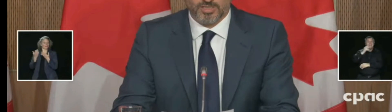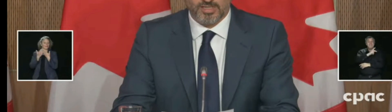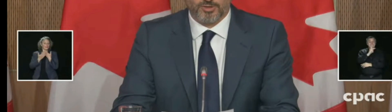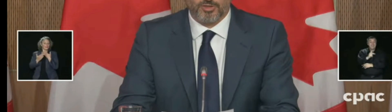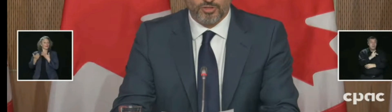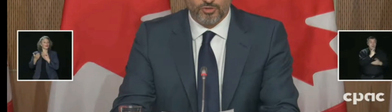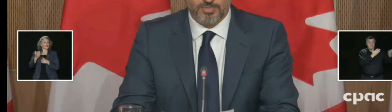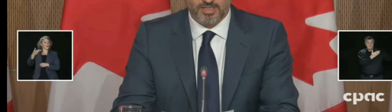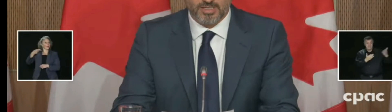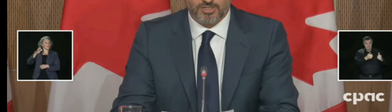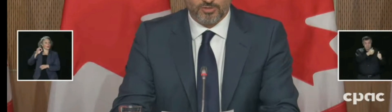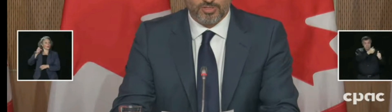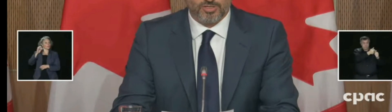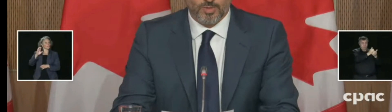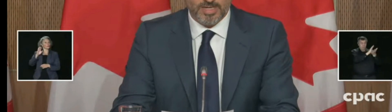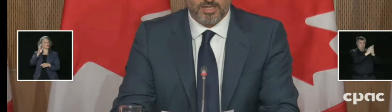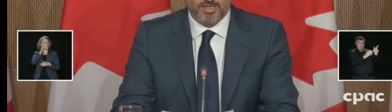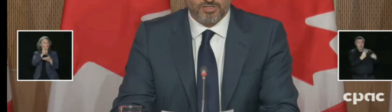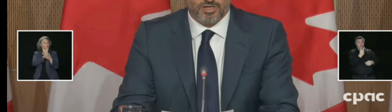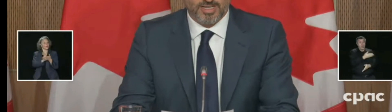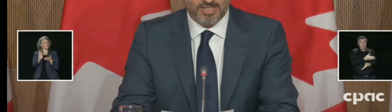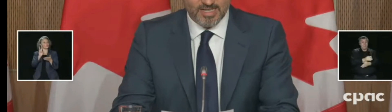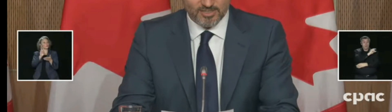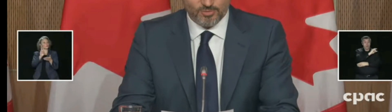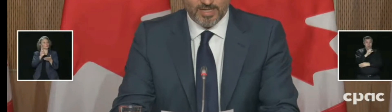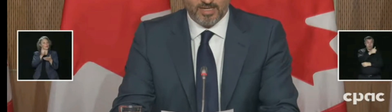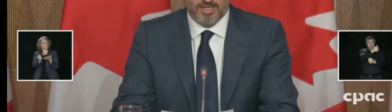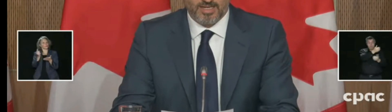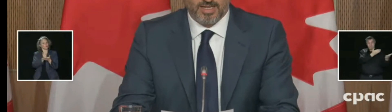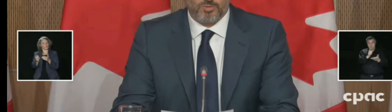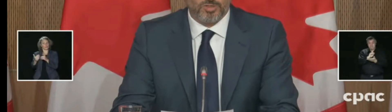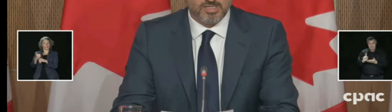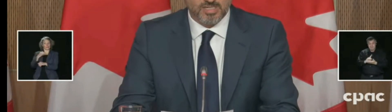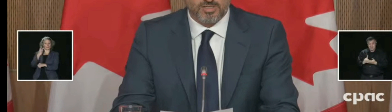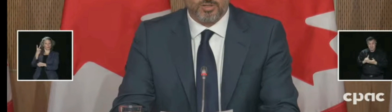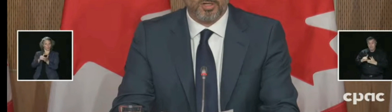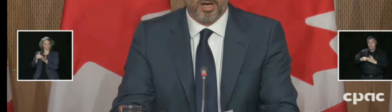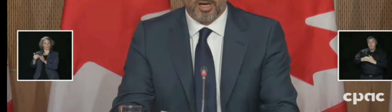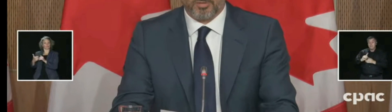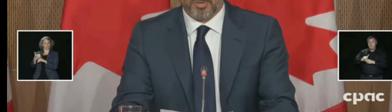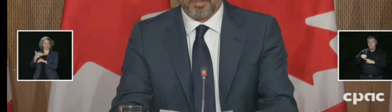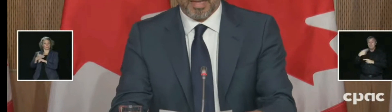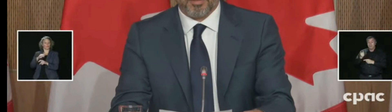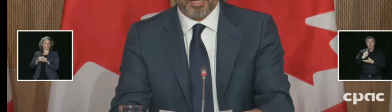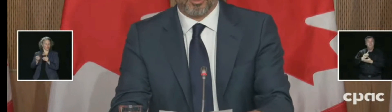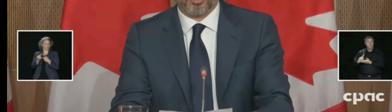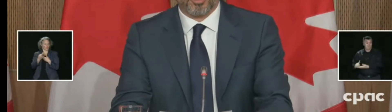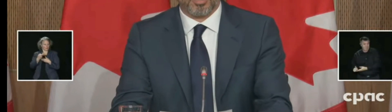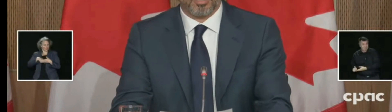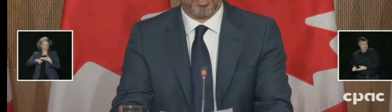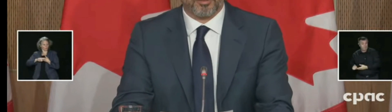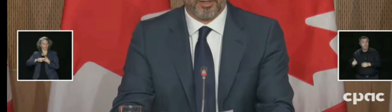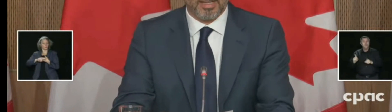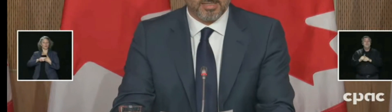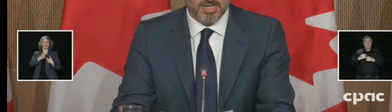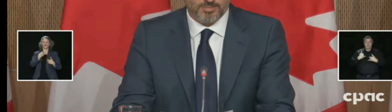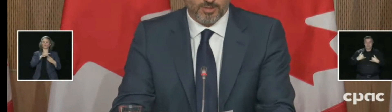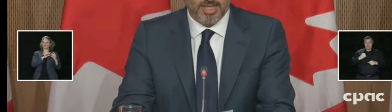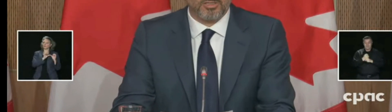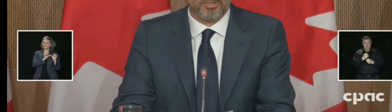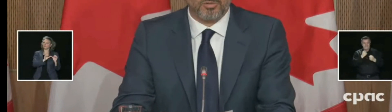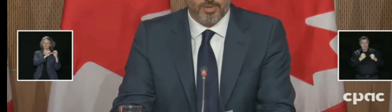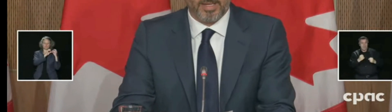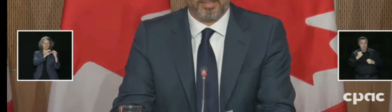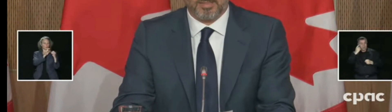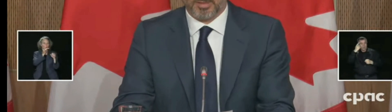will deliver 2 million doses a week starting next week, and we'll continue to work hard with manufacturers to deliver a stable